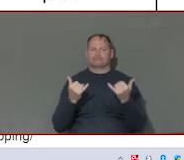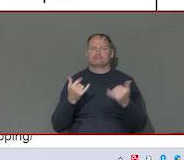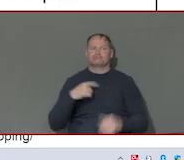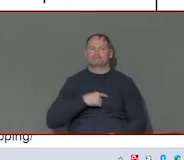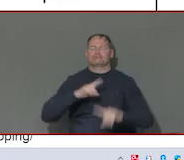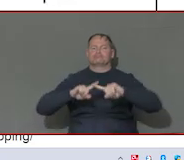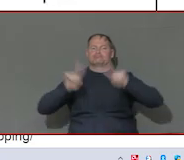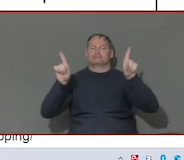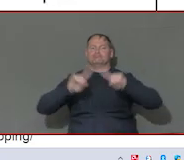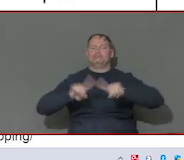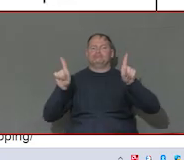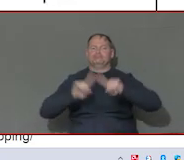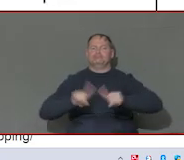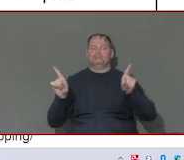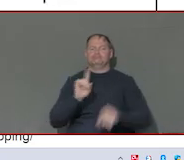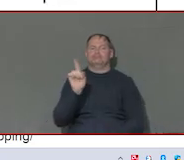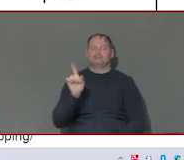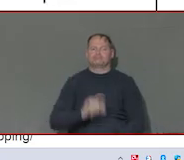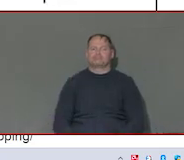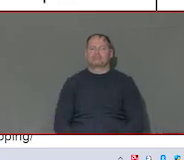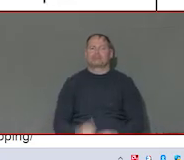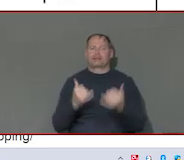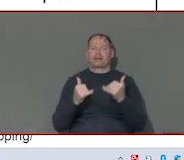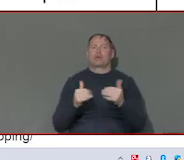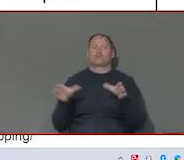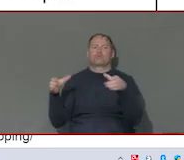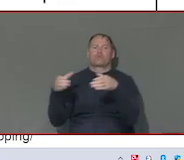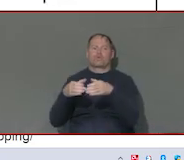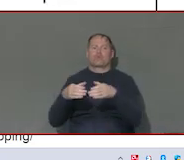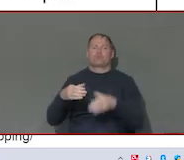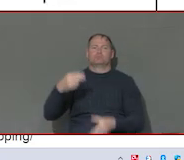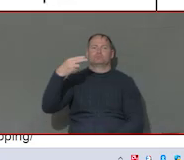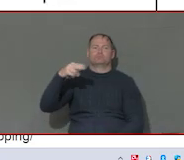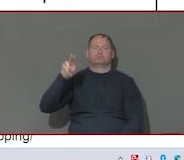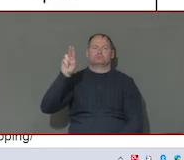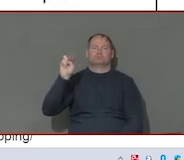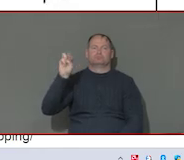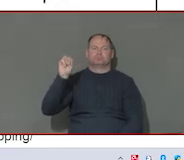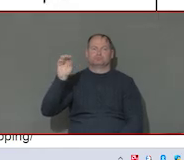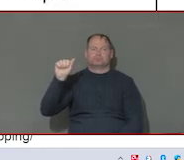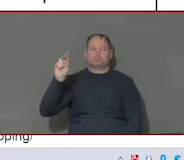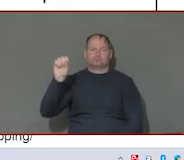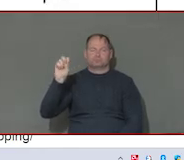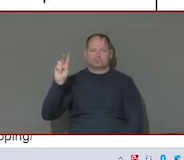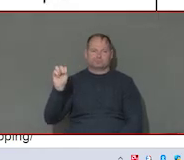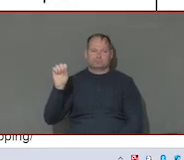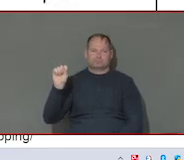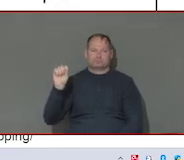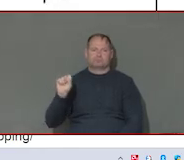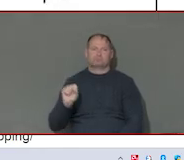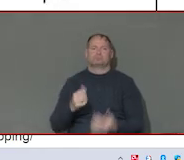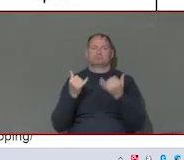here? We look at Homo sapiens, which are modern humans. We now compare them